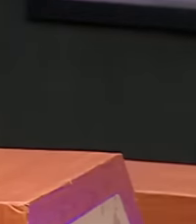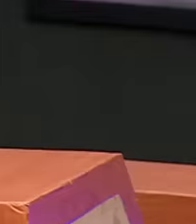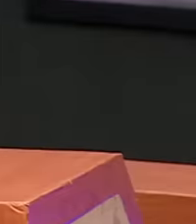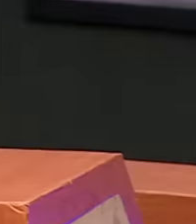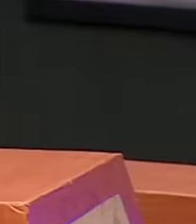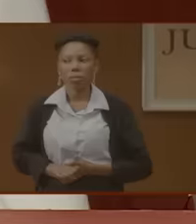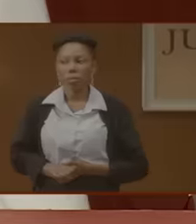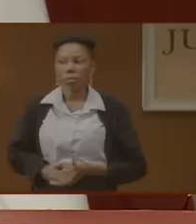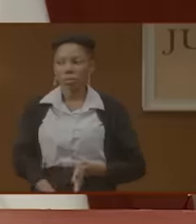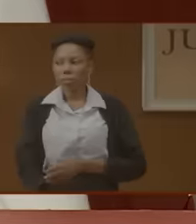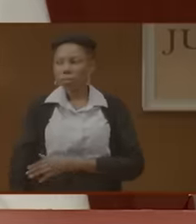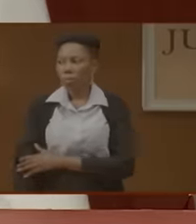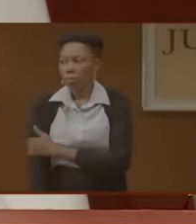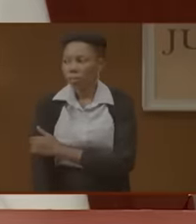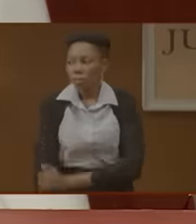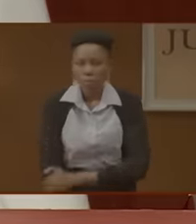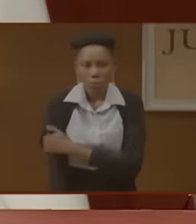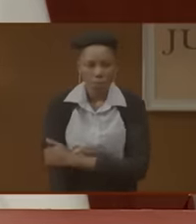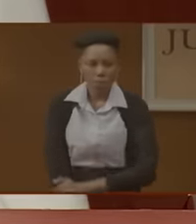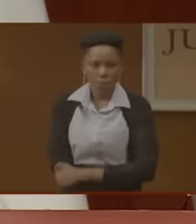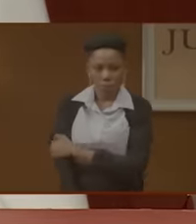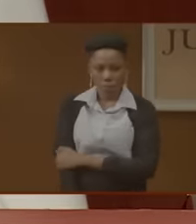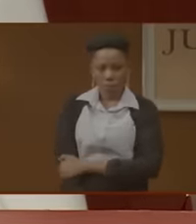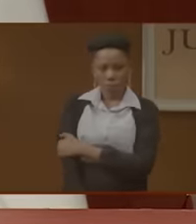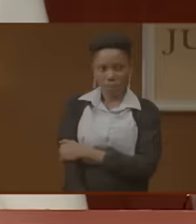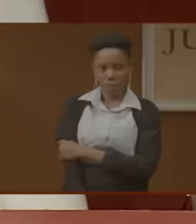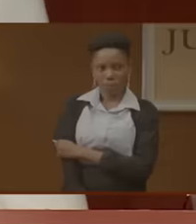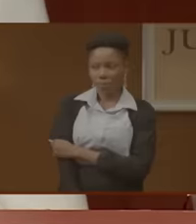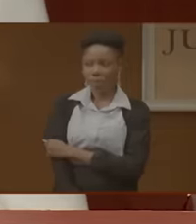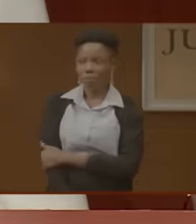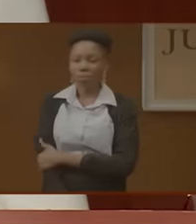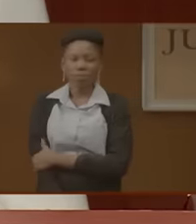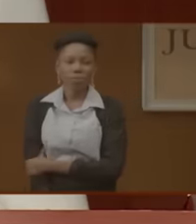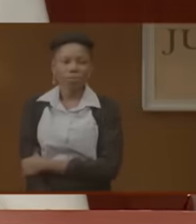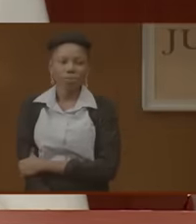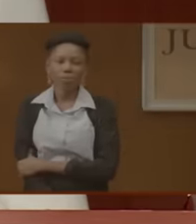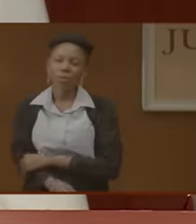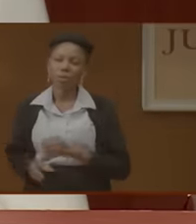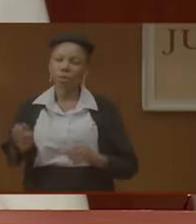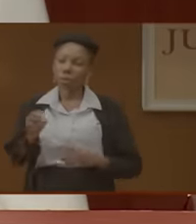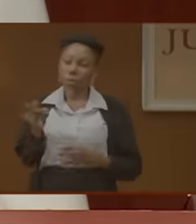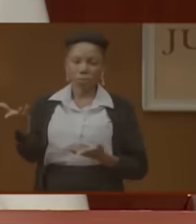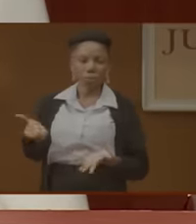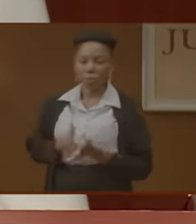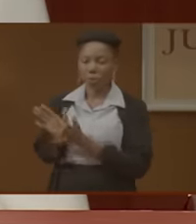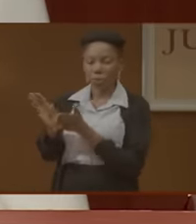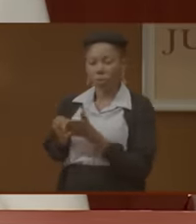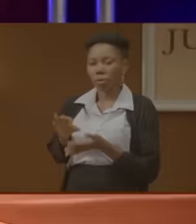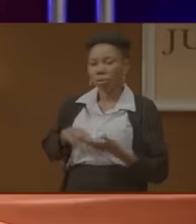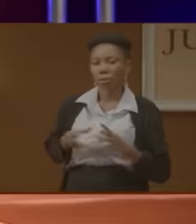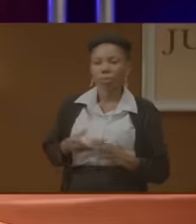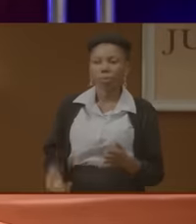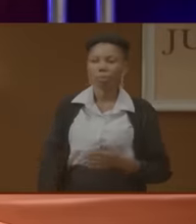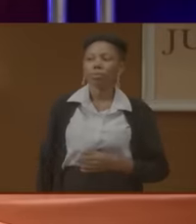for the children. Mother, So what is it? What